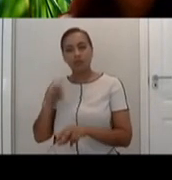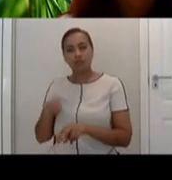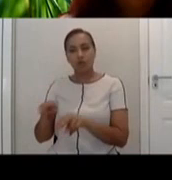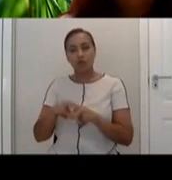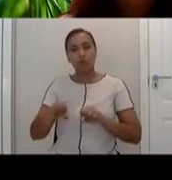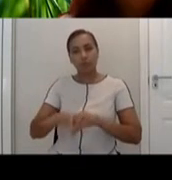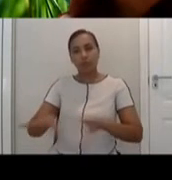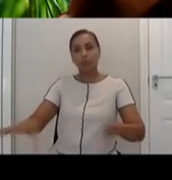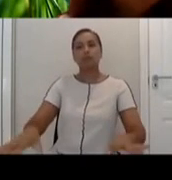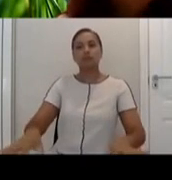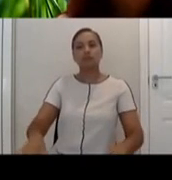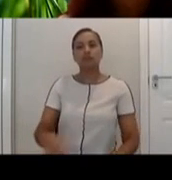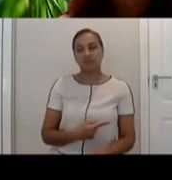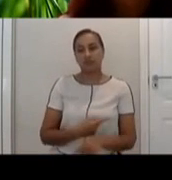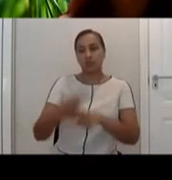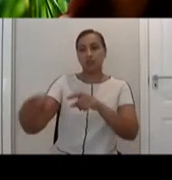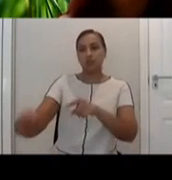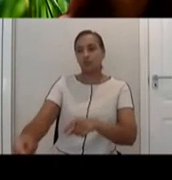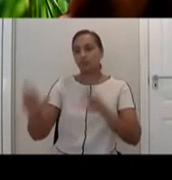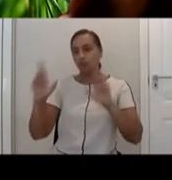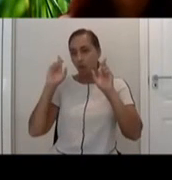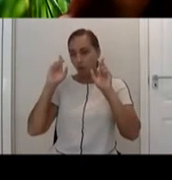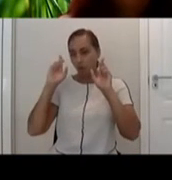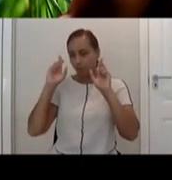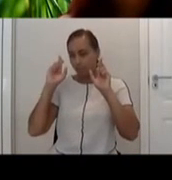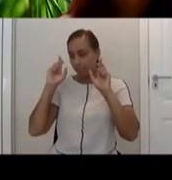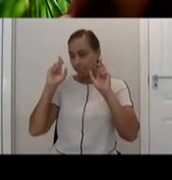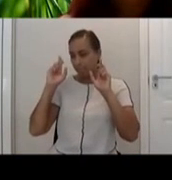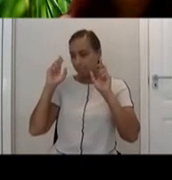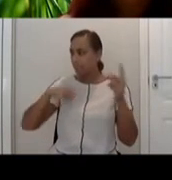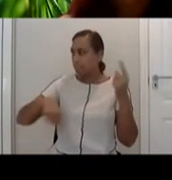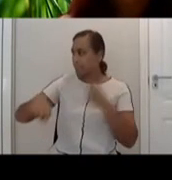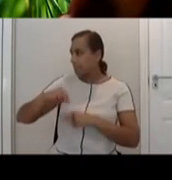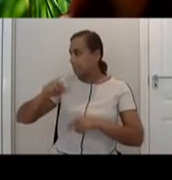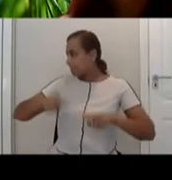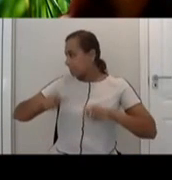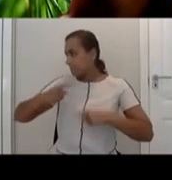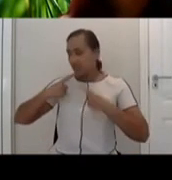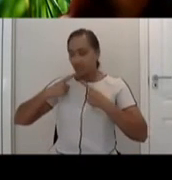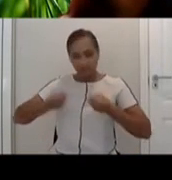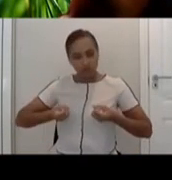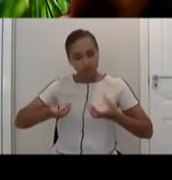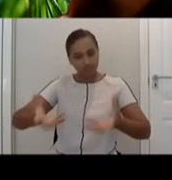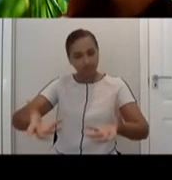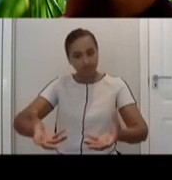hopefully in the next few weeks that should all come out to help people pass on information.